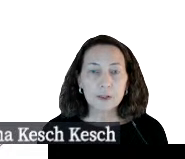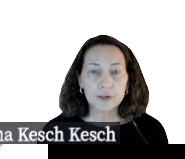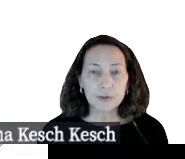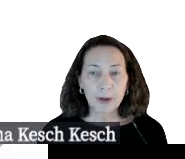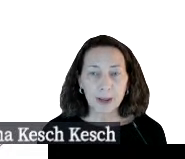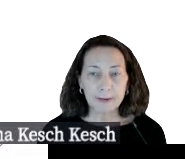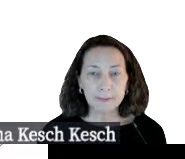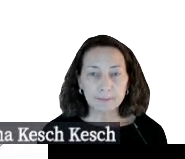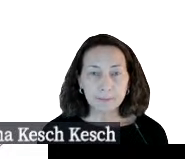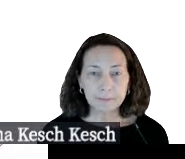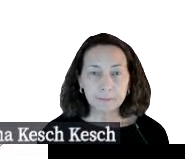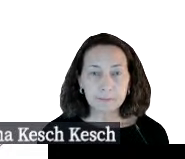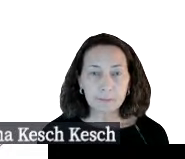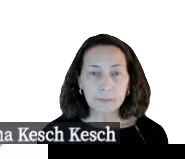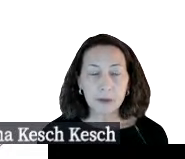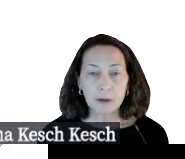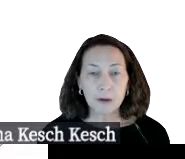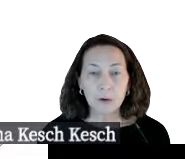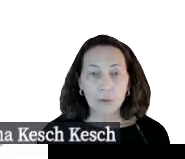Under 2A,